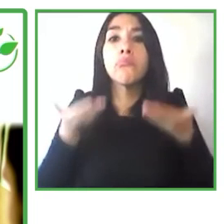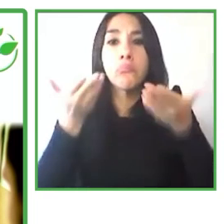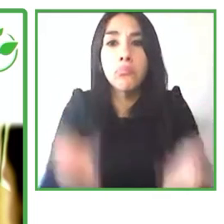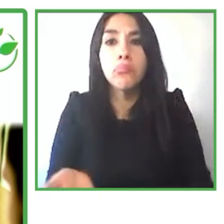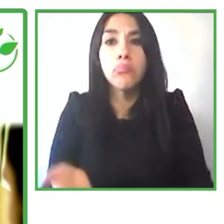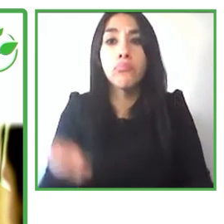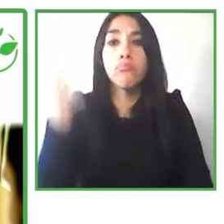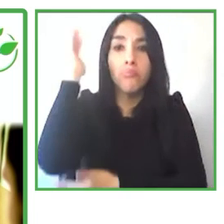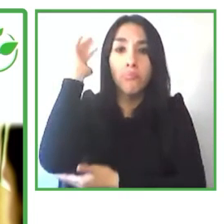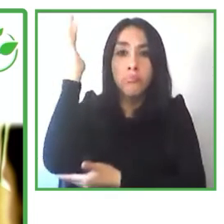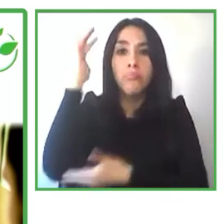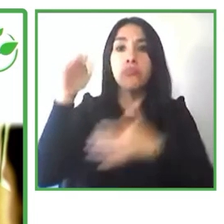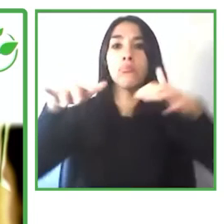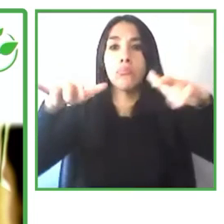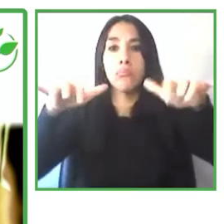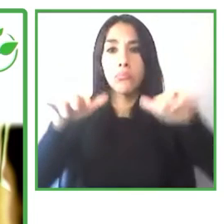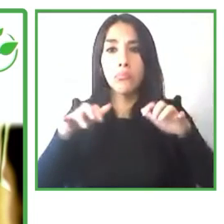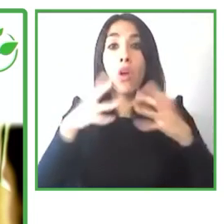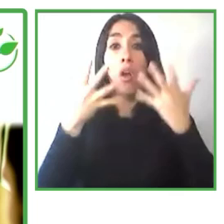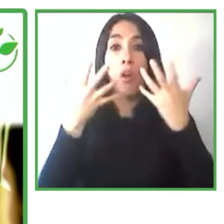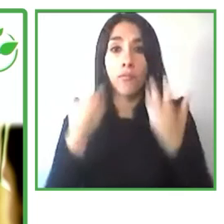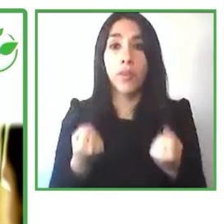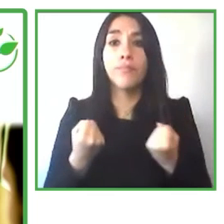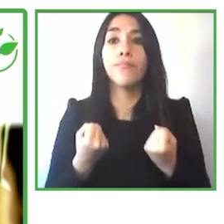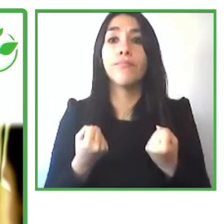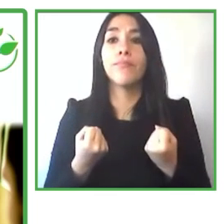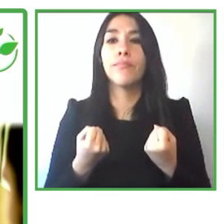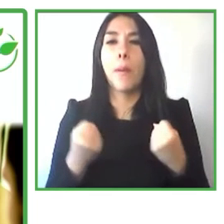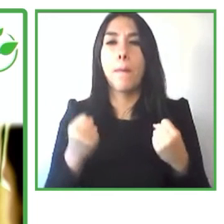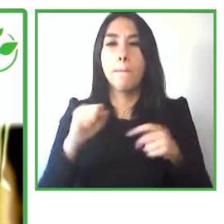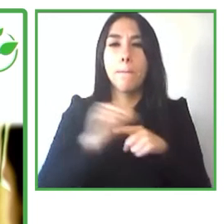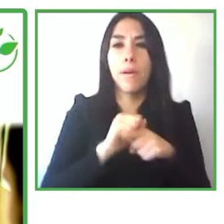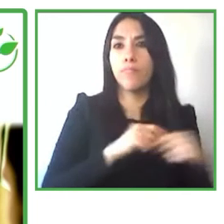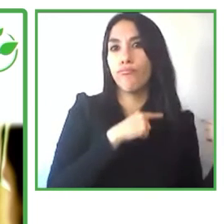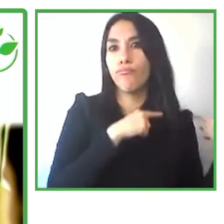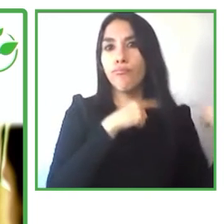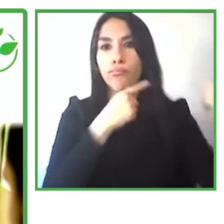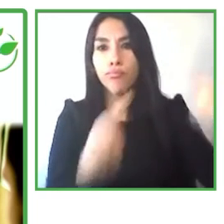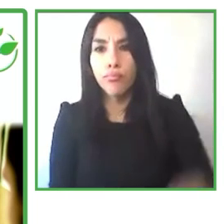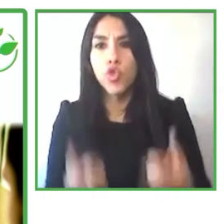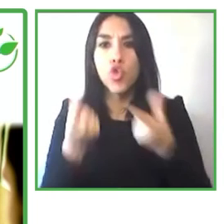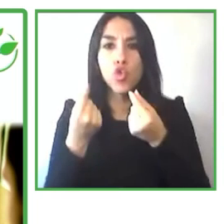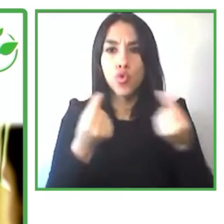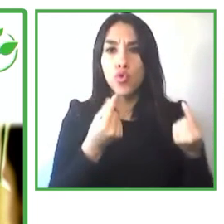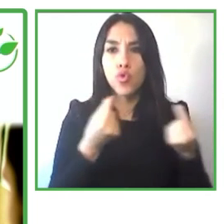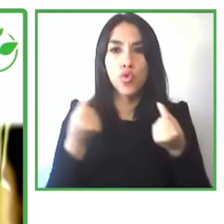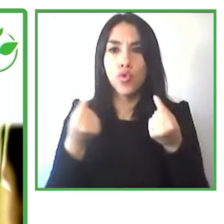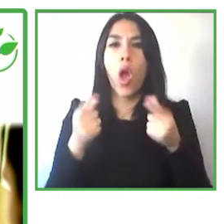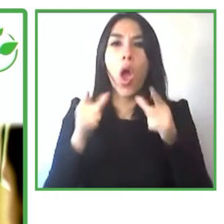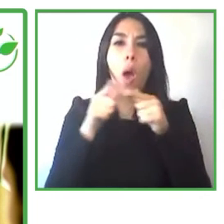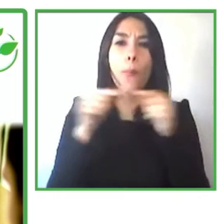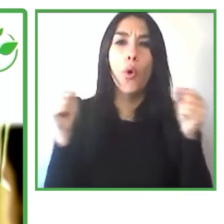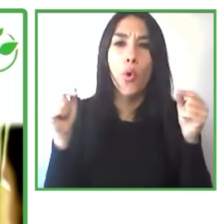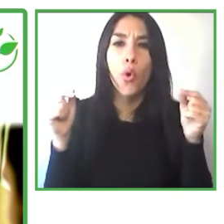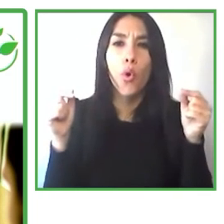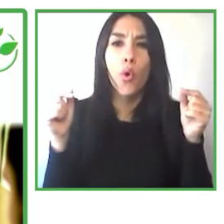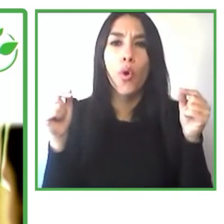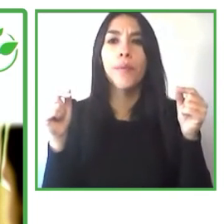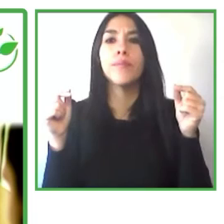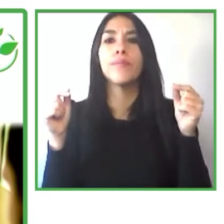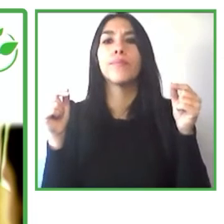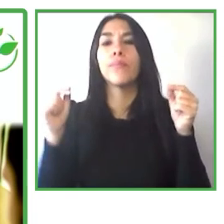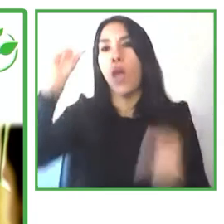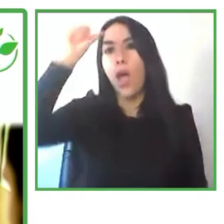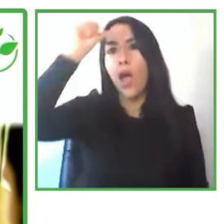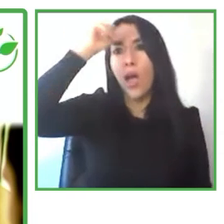Bangladesh, China, India, Indonesia, and the Philippines, because there we count with the presence of national business disability